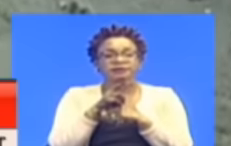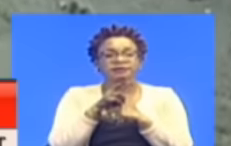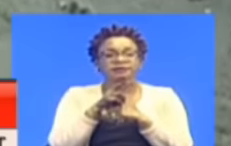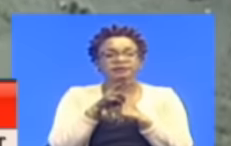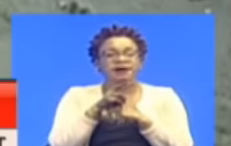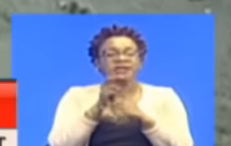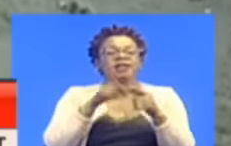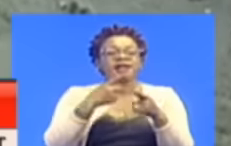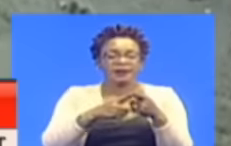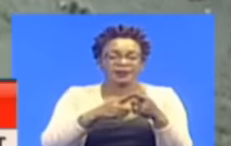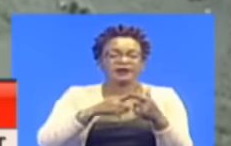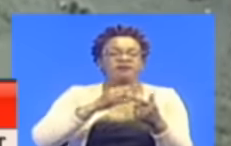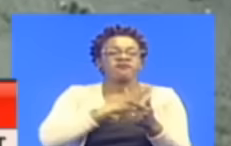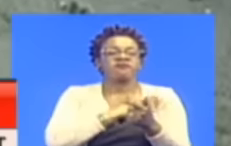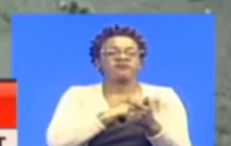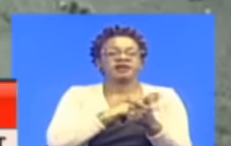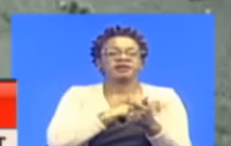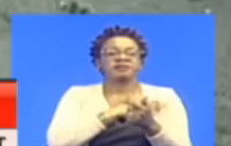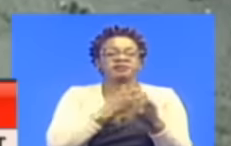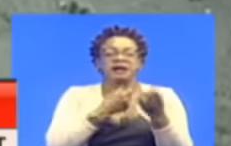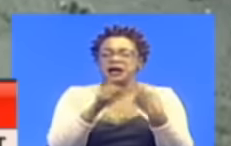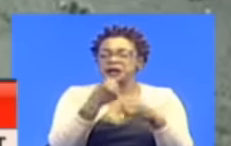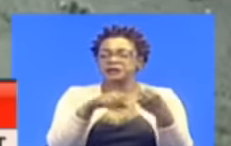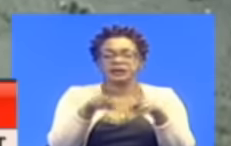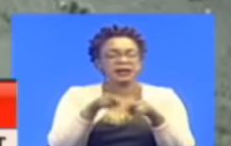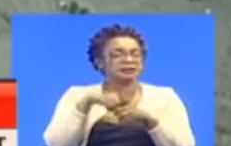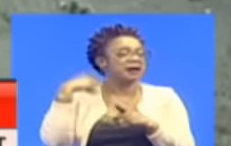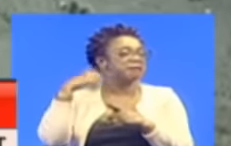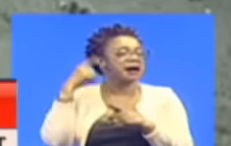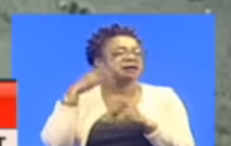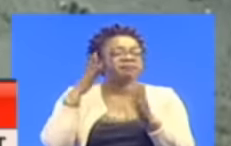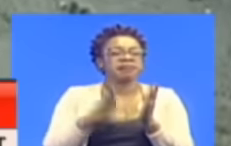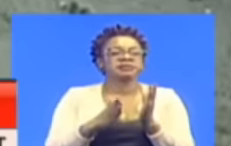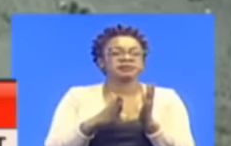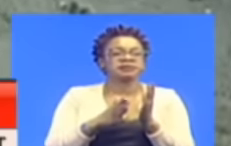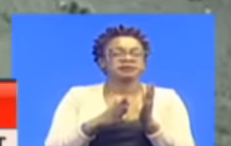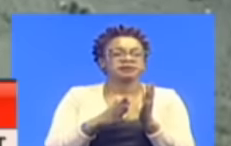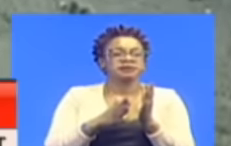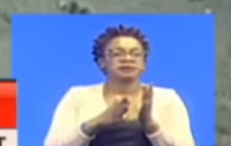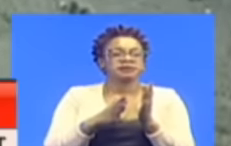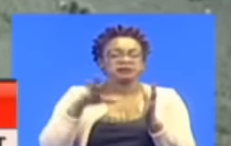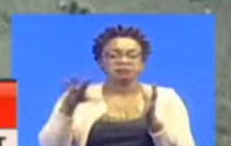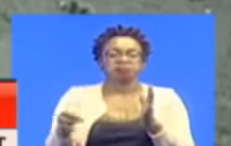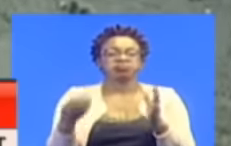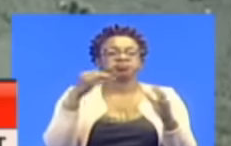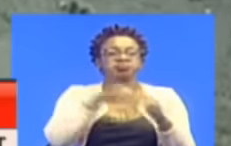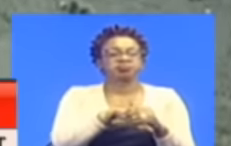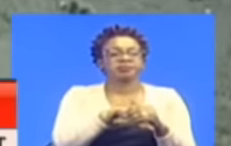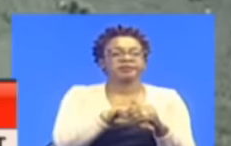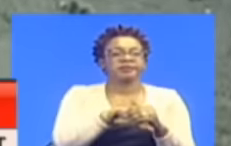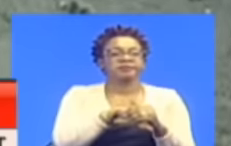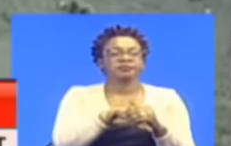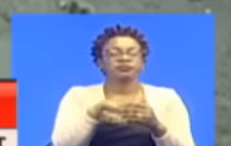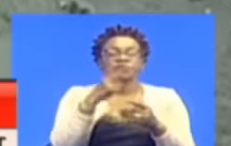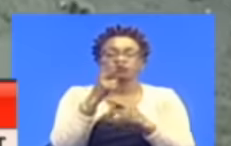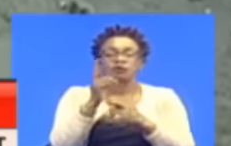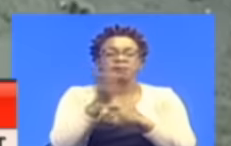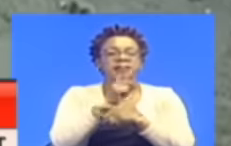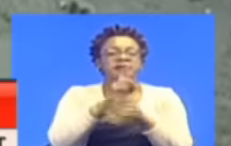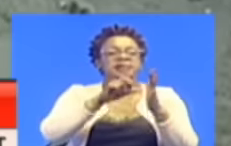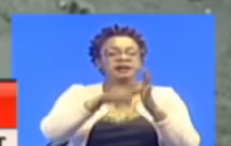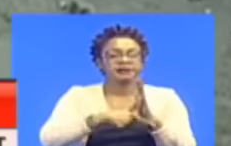Meanwhile, his friend is now acting like a madman, picking up litter and putting it in a bag. 2 minutes later, he